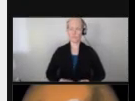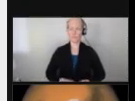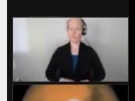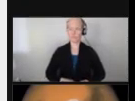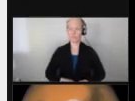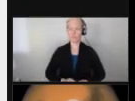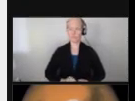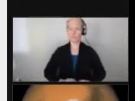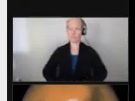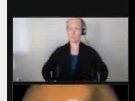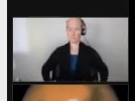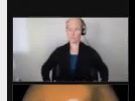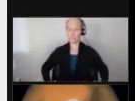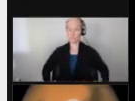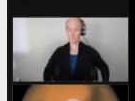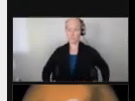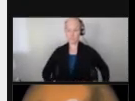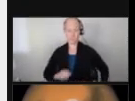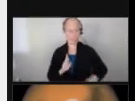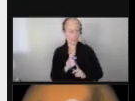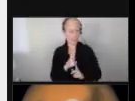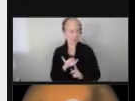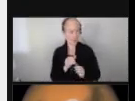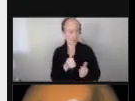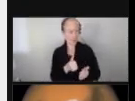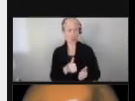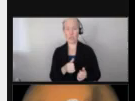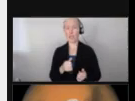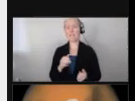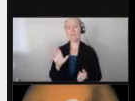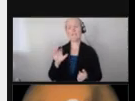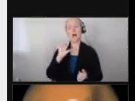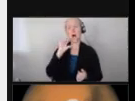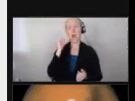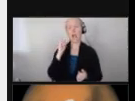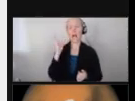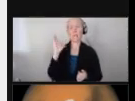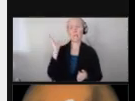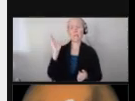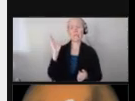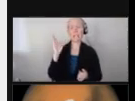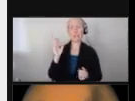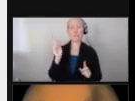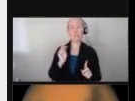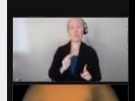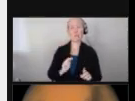How was that, Mary? We're seeing your presenter view right now.